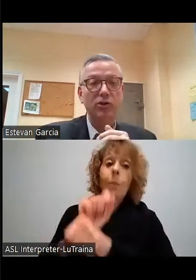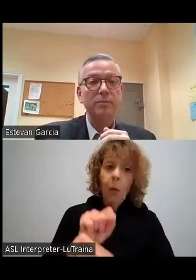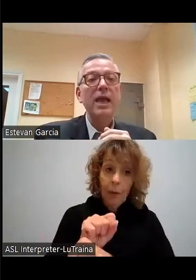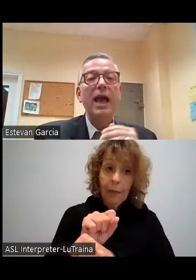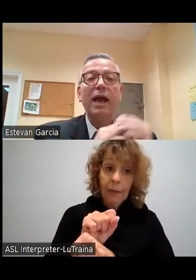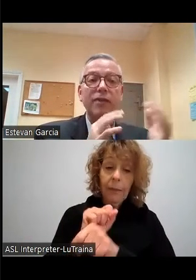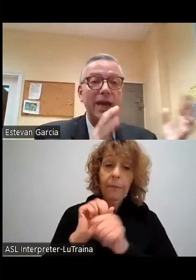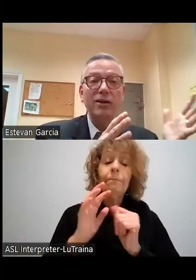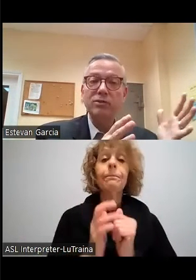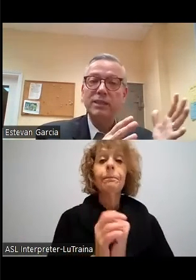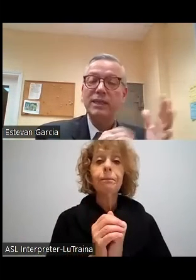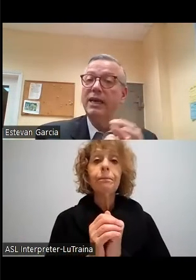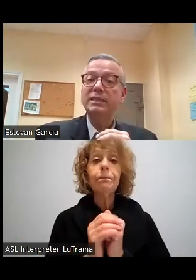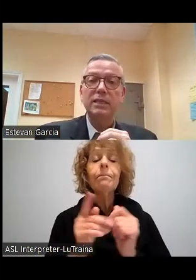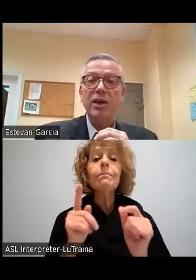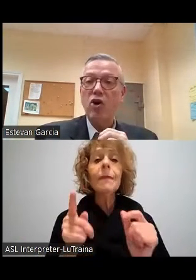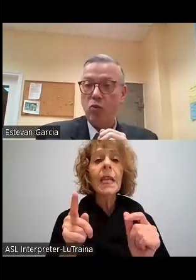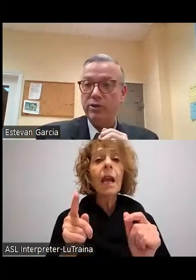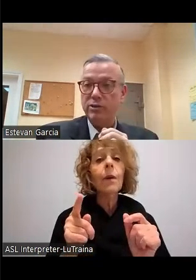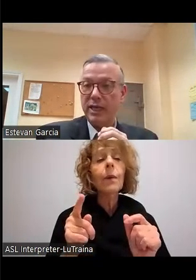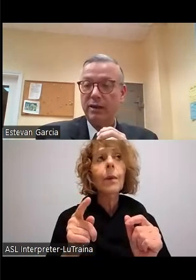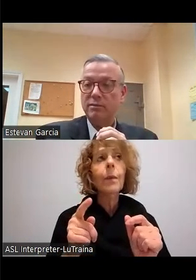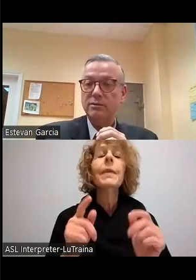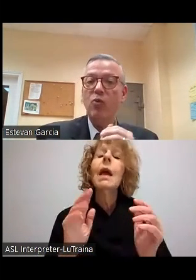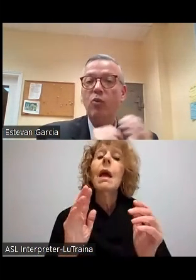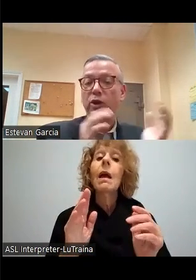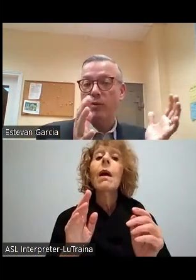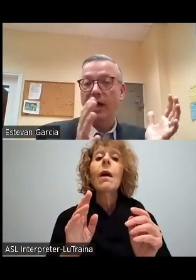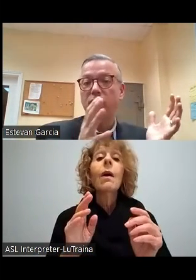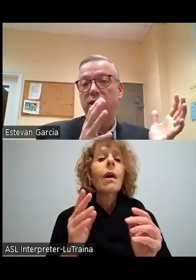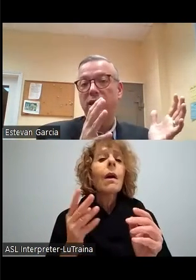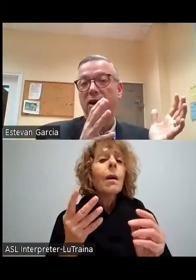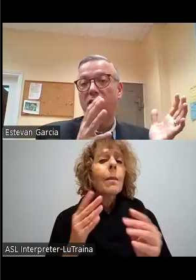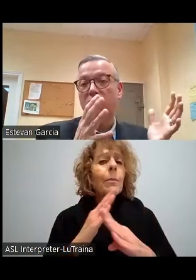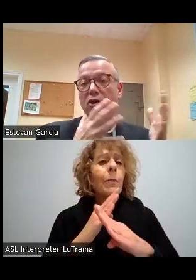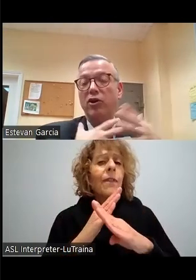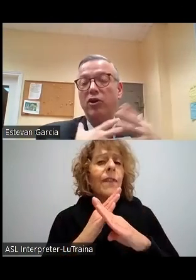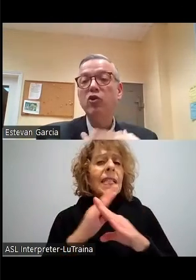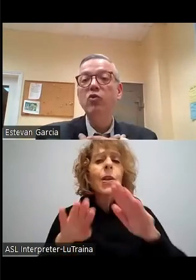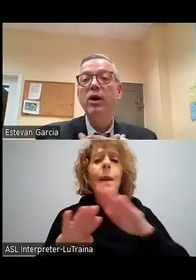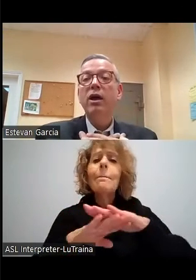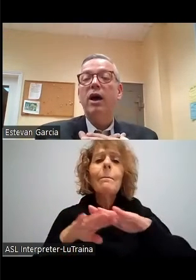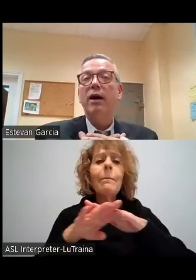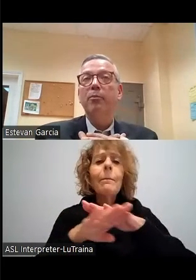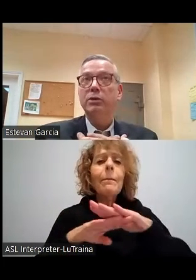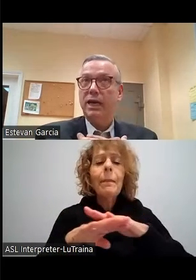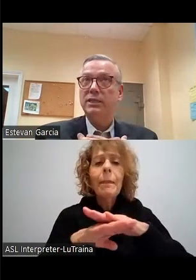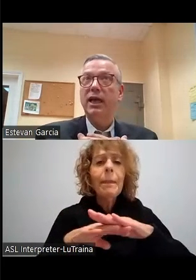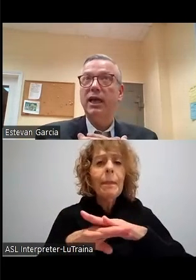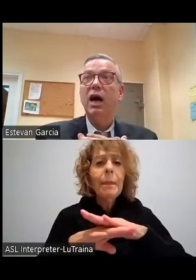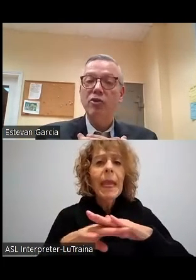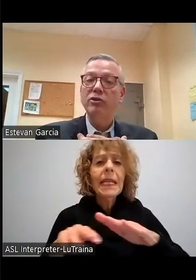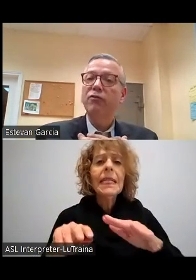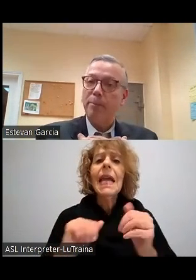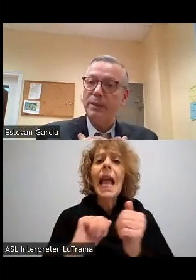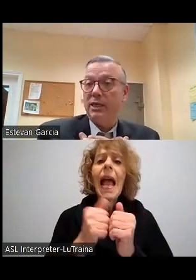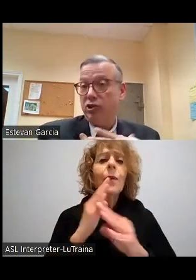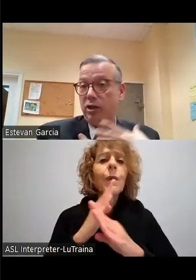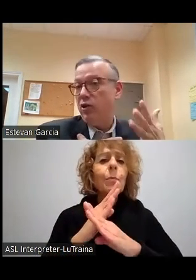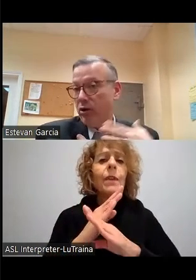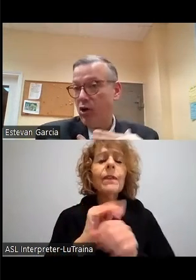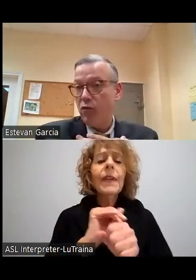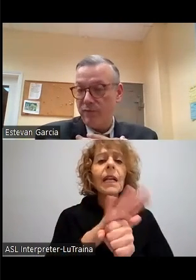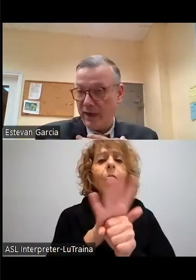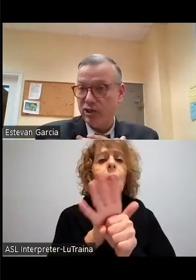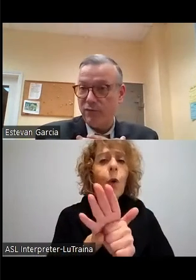the winter. And that includes things like staying home when you're sick. So, not only are you protecting others from